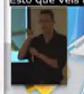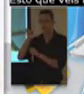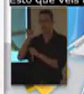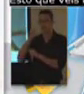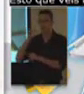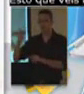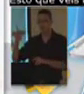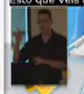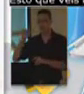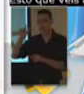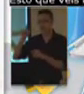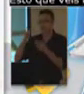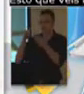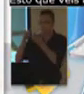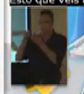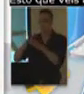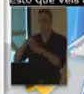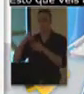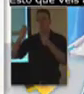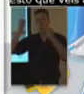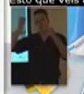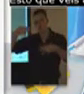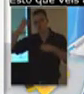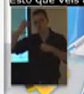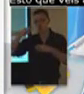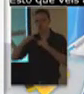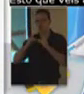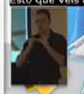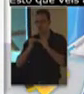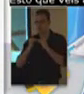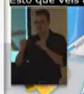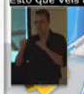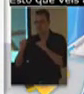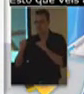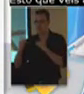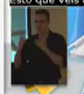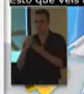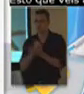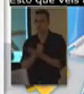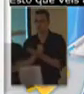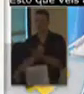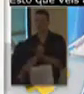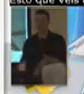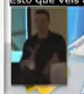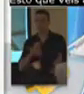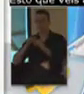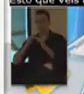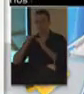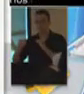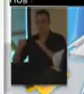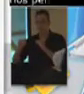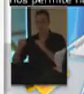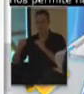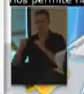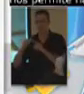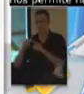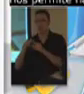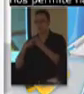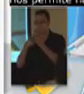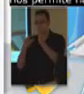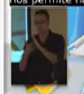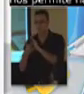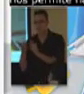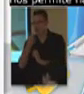If you see this silver L, it's a kind of channel that allows us to do have a shower, completely flat